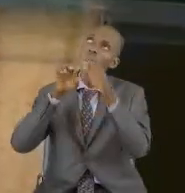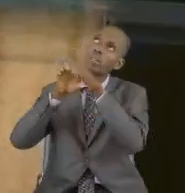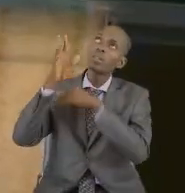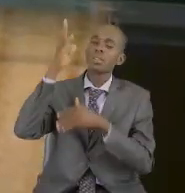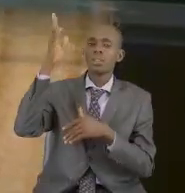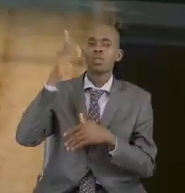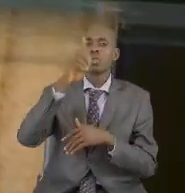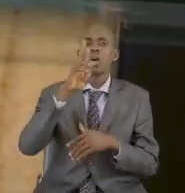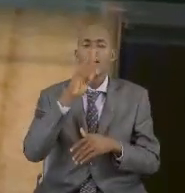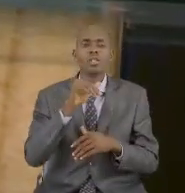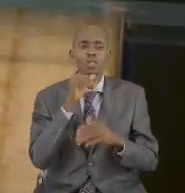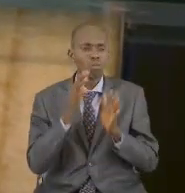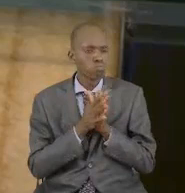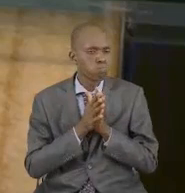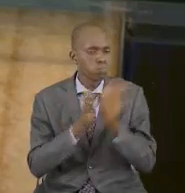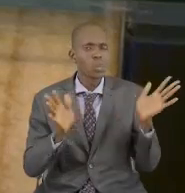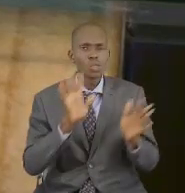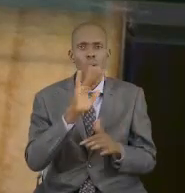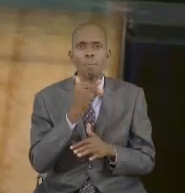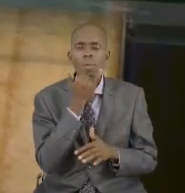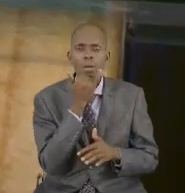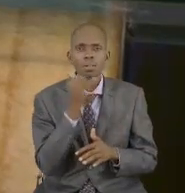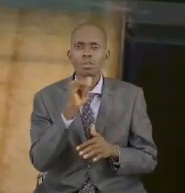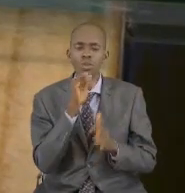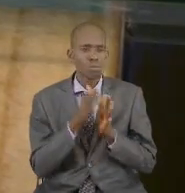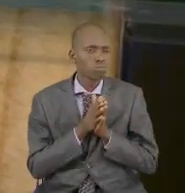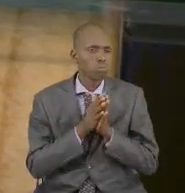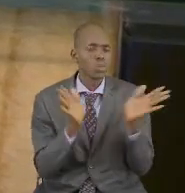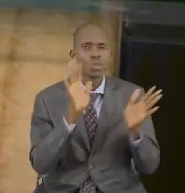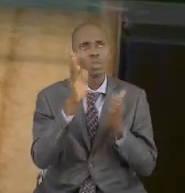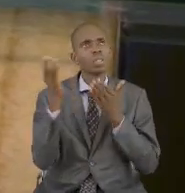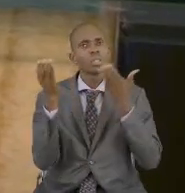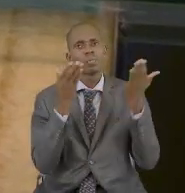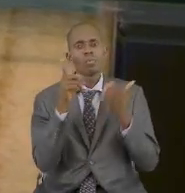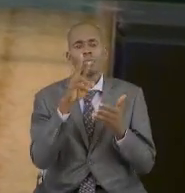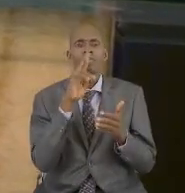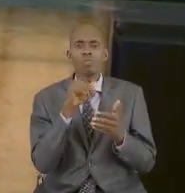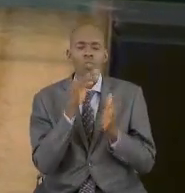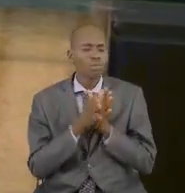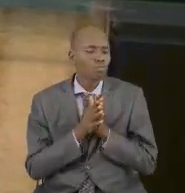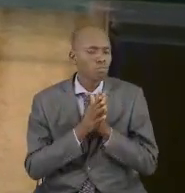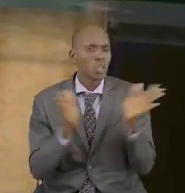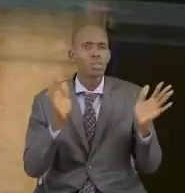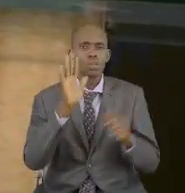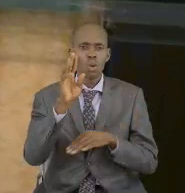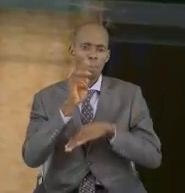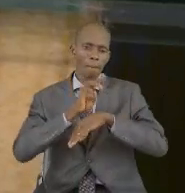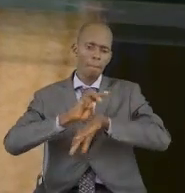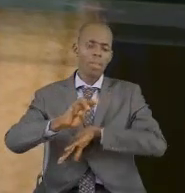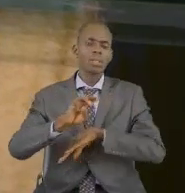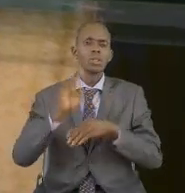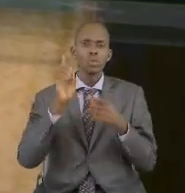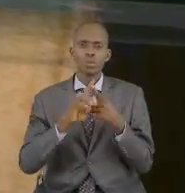not exposing your life. You are not exposing your service. You are not exposing your ministry to be looked